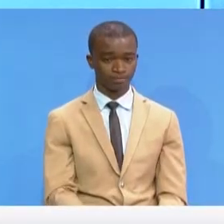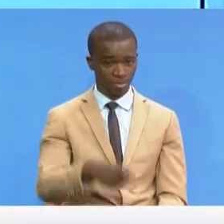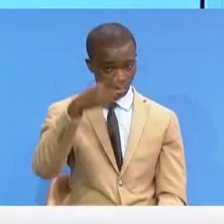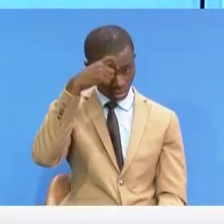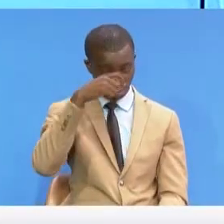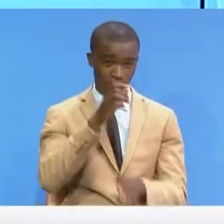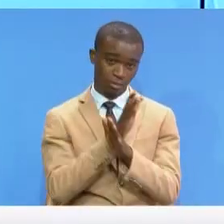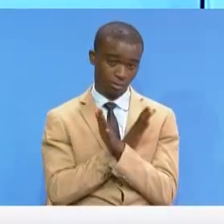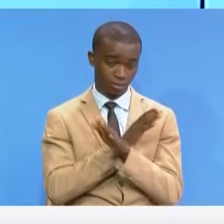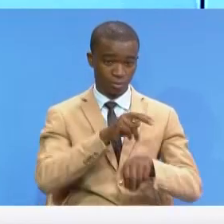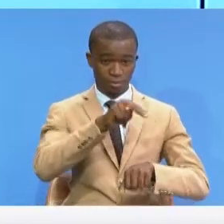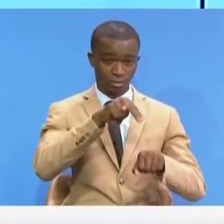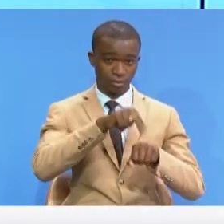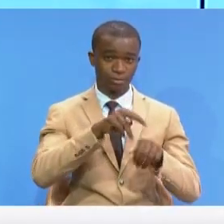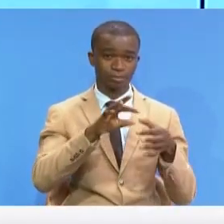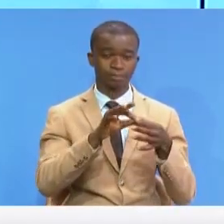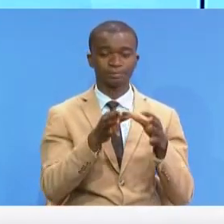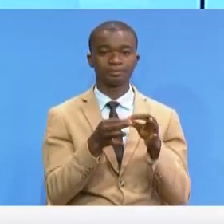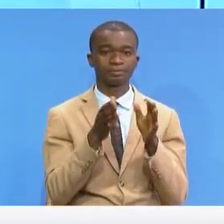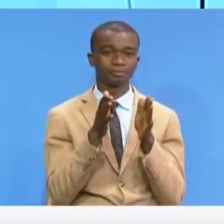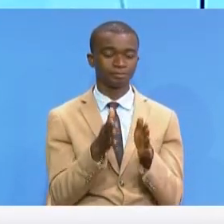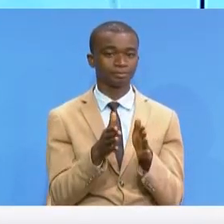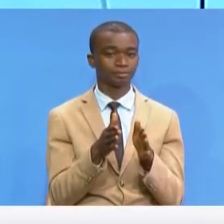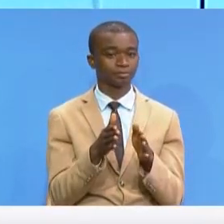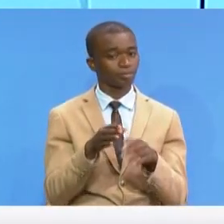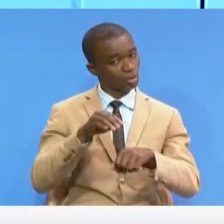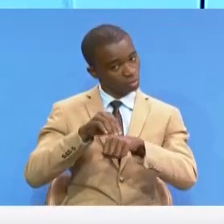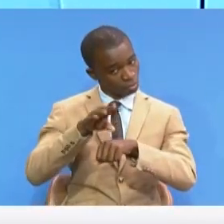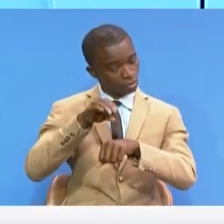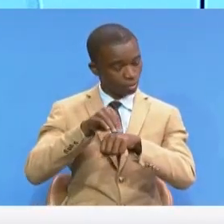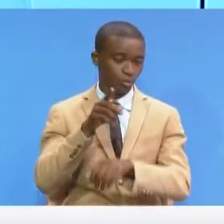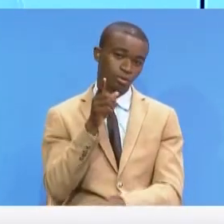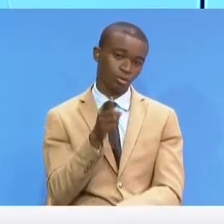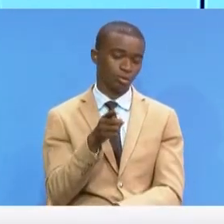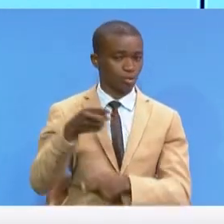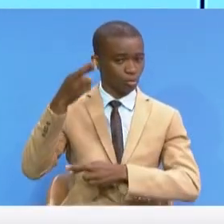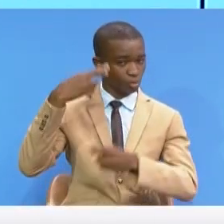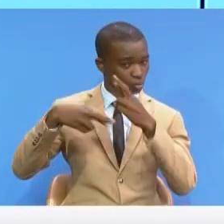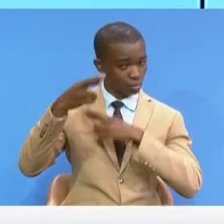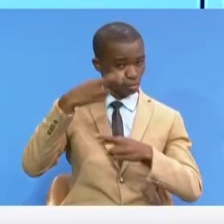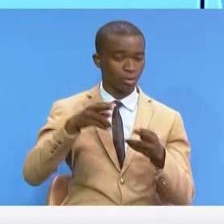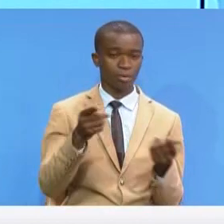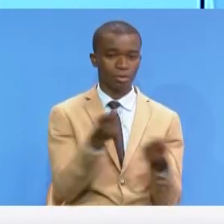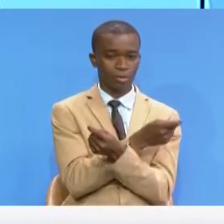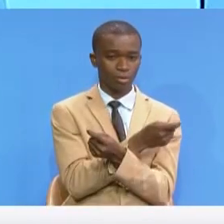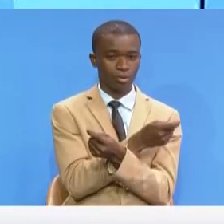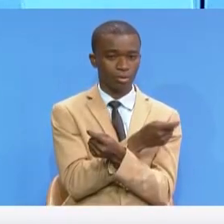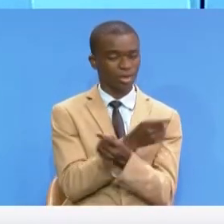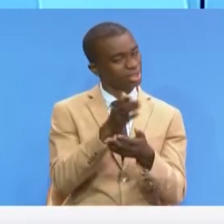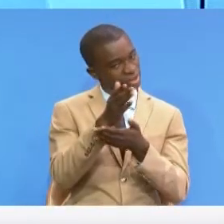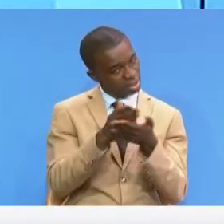Smart Zambia National Coordinator Percy Chinyama has called for review and amendment of